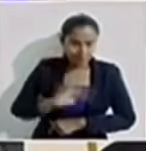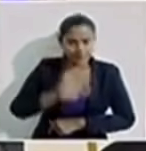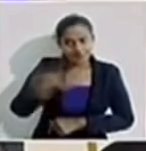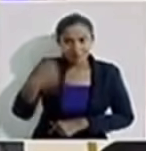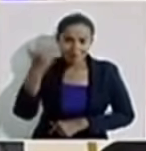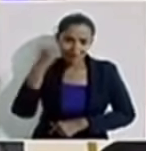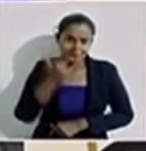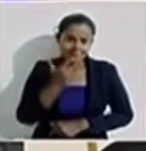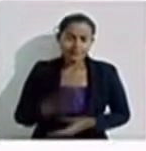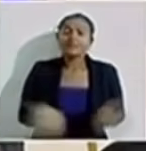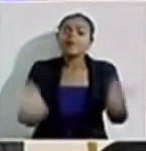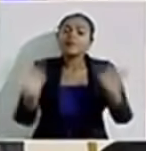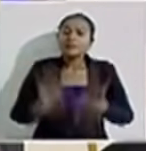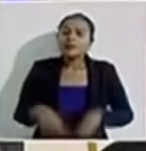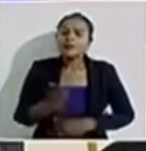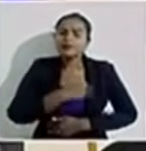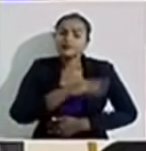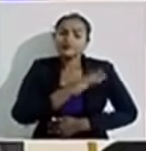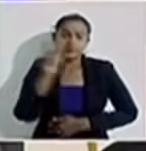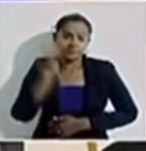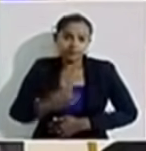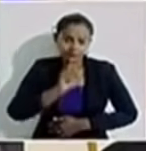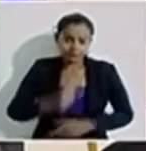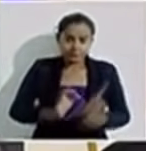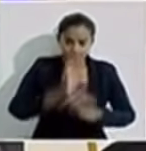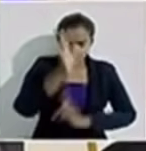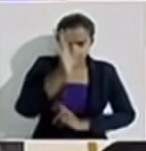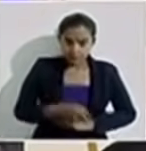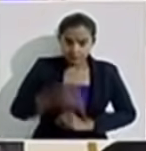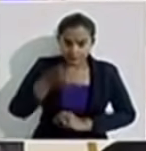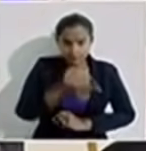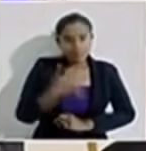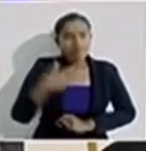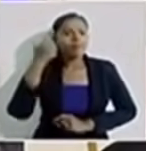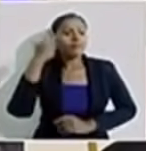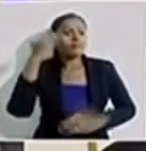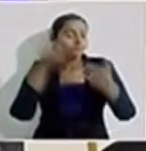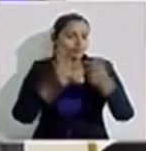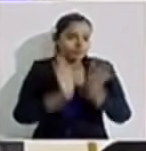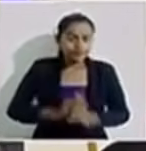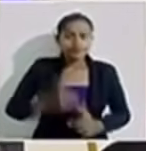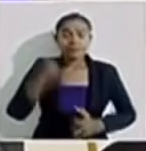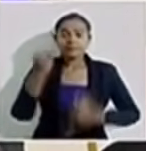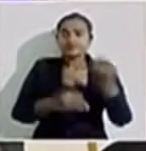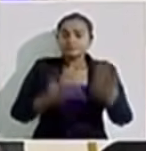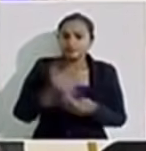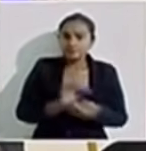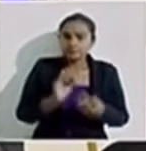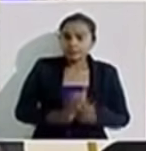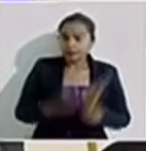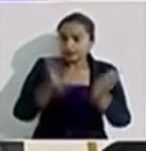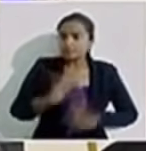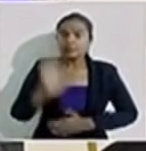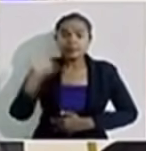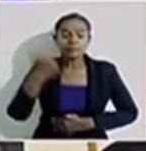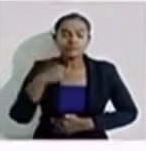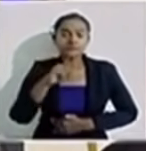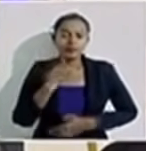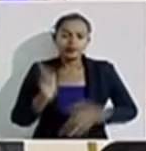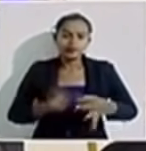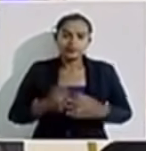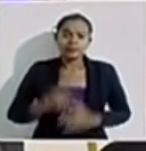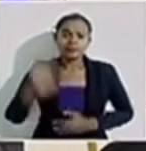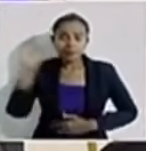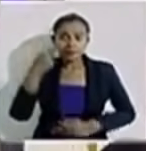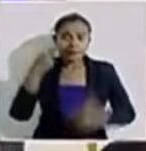the President has been apprised of this. If national security is of utmost importance, this matter should be prioritized and action must be